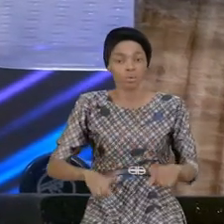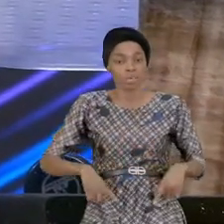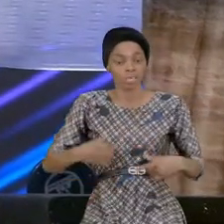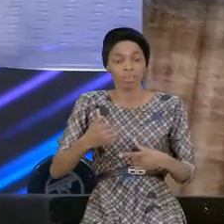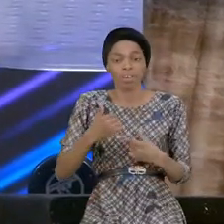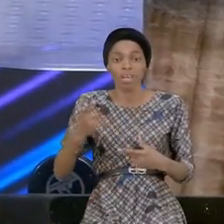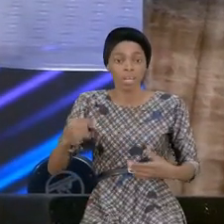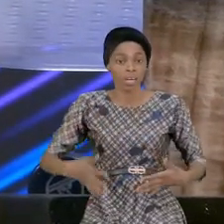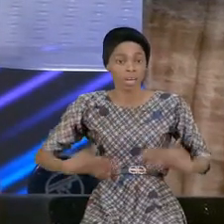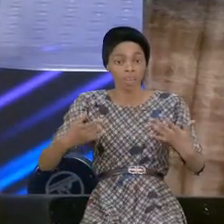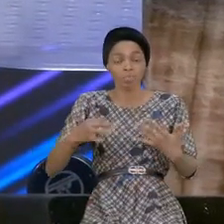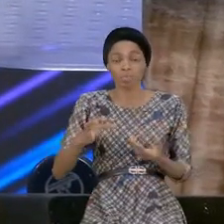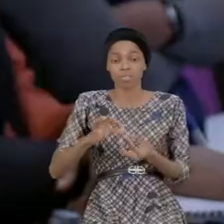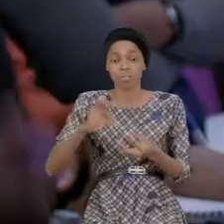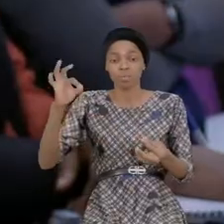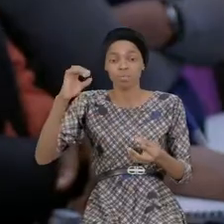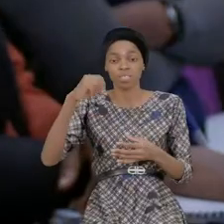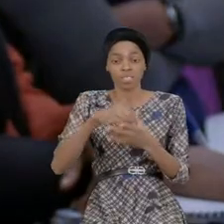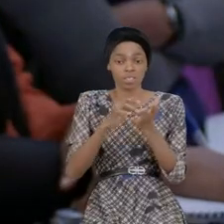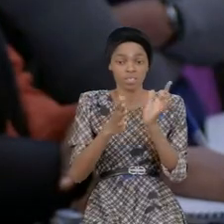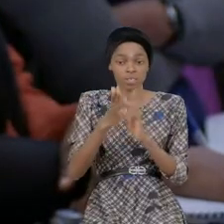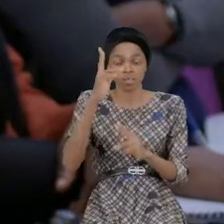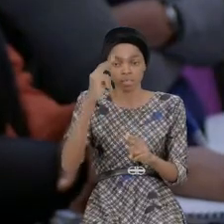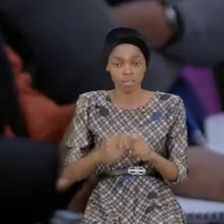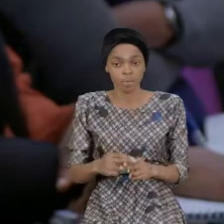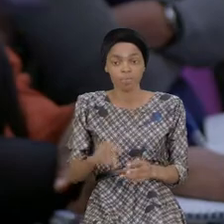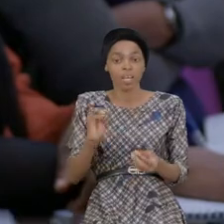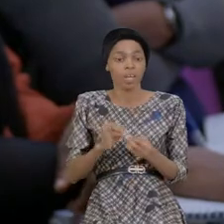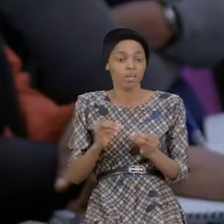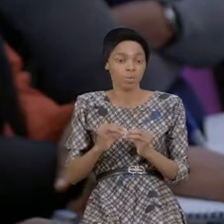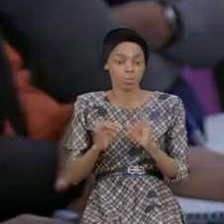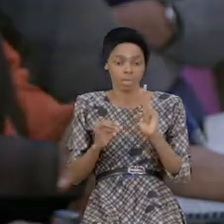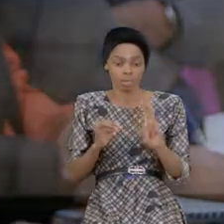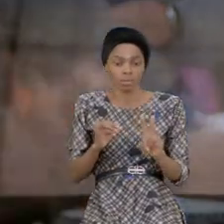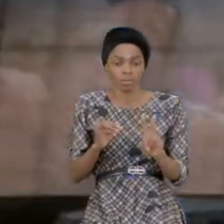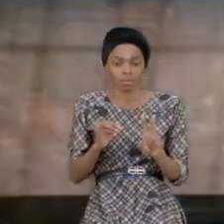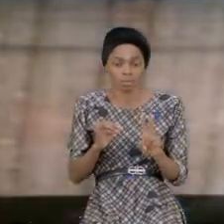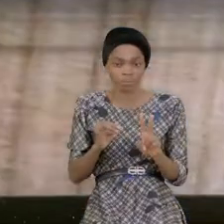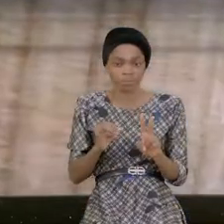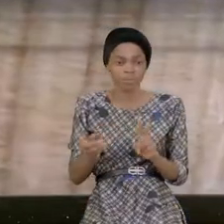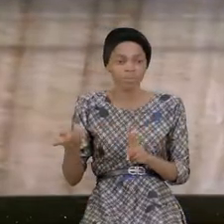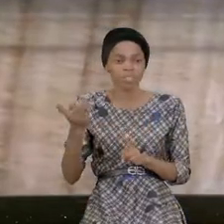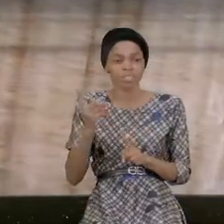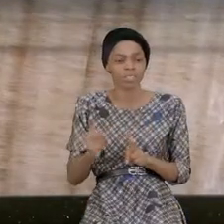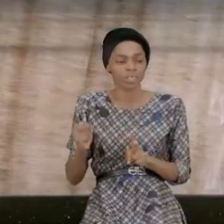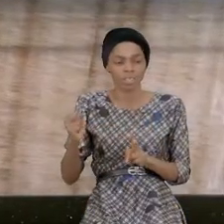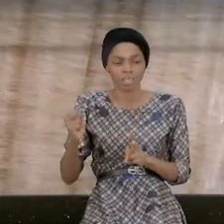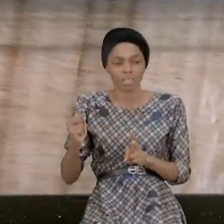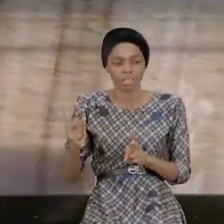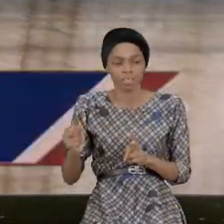of the Spirit in Jesus' name. Look at number two here. Number two, the